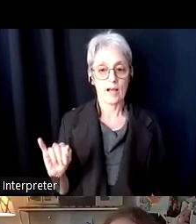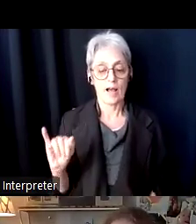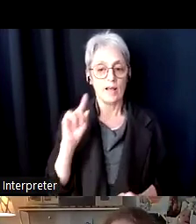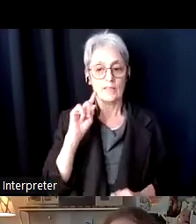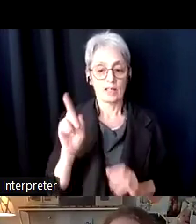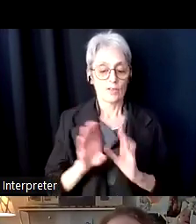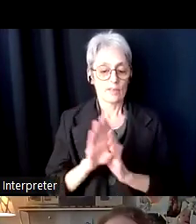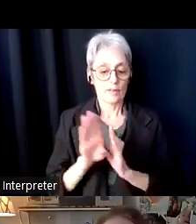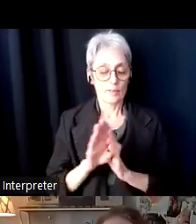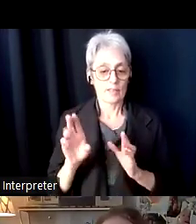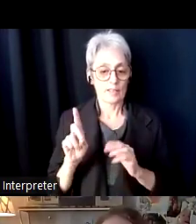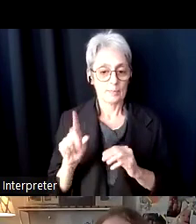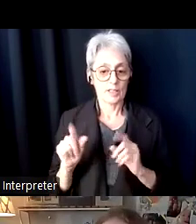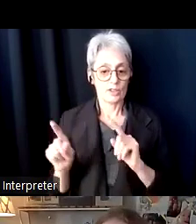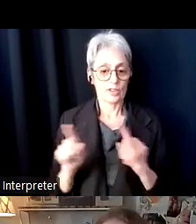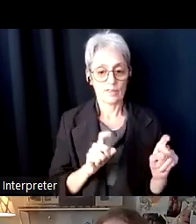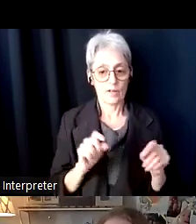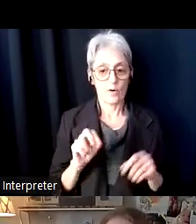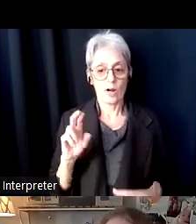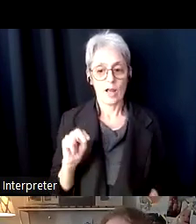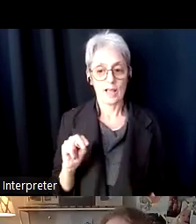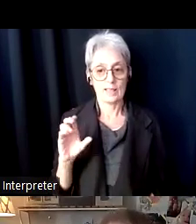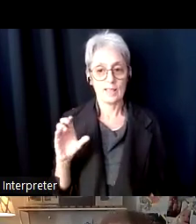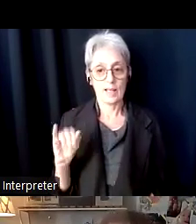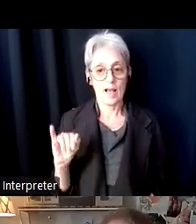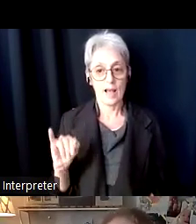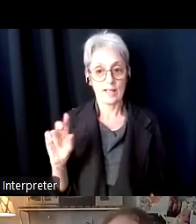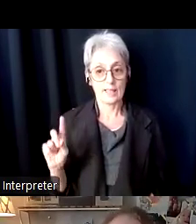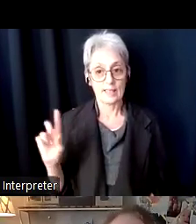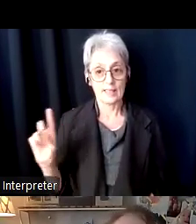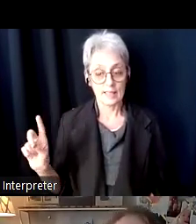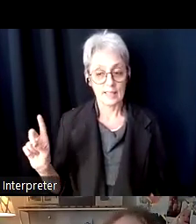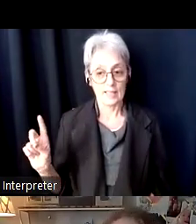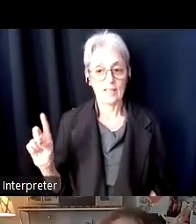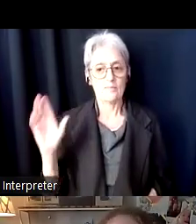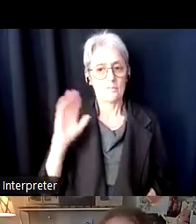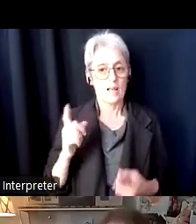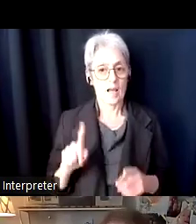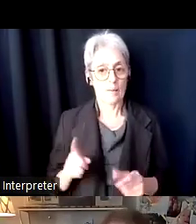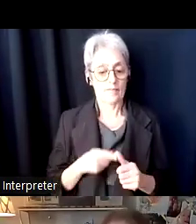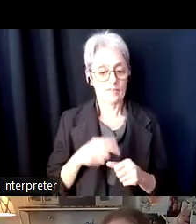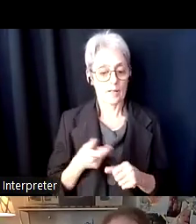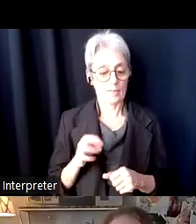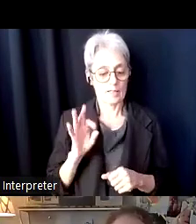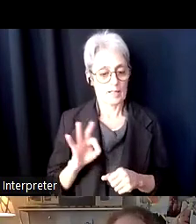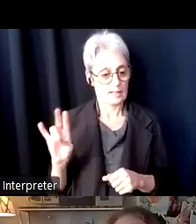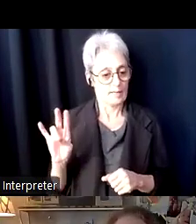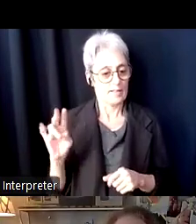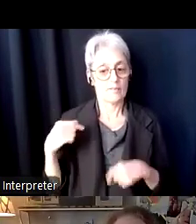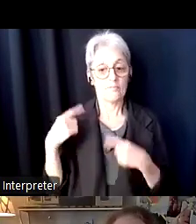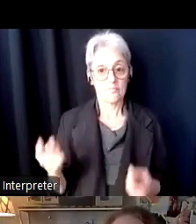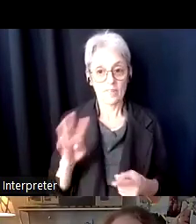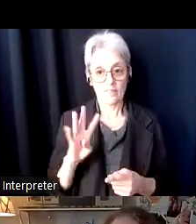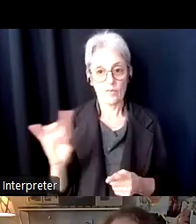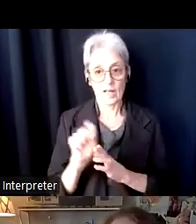Disabilities Survey, or NCI-IDD, in 1997, we've had 48 states participate. And since launching